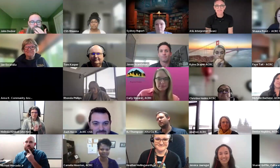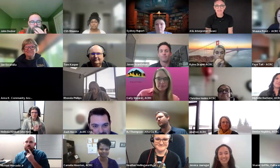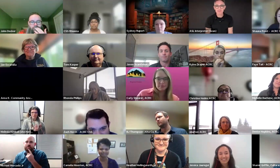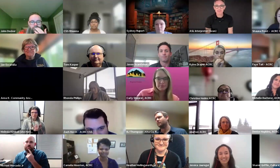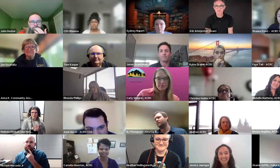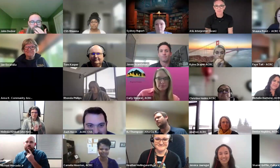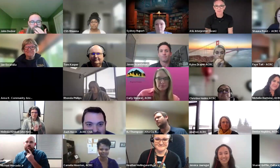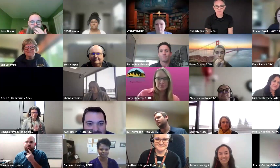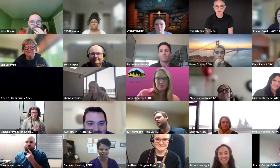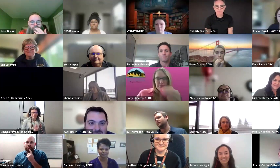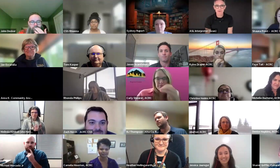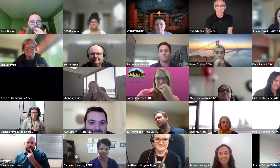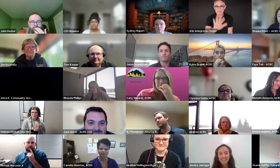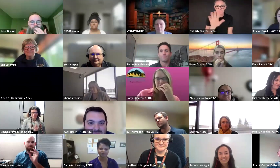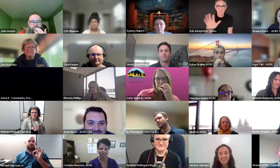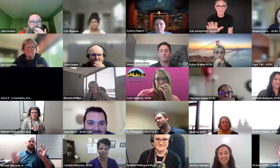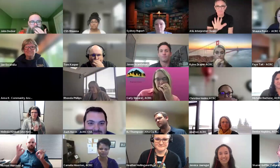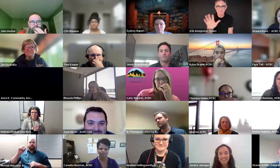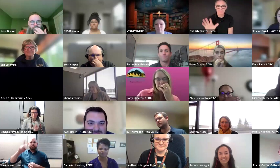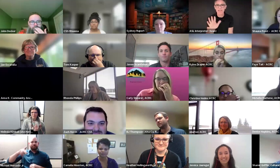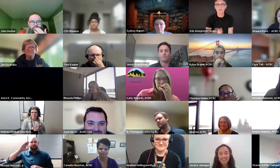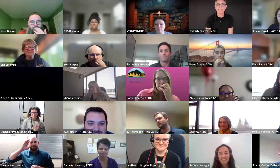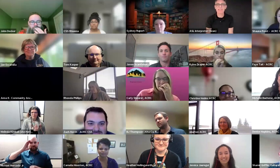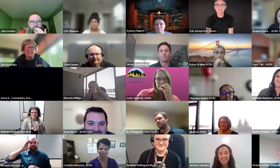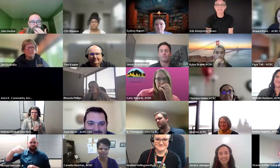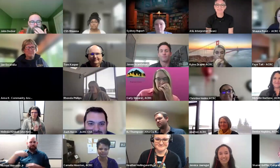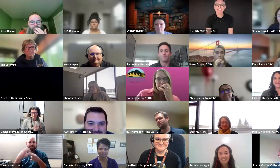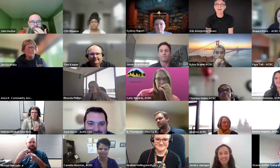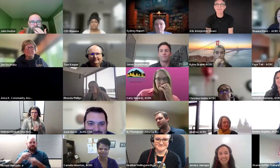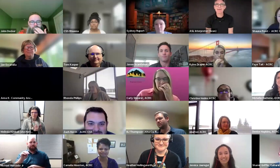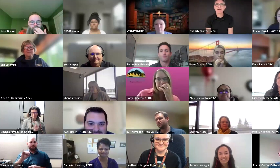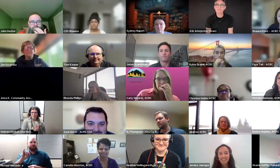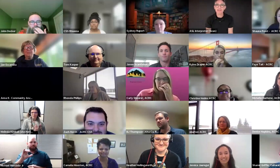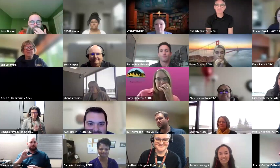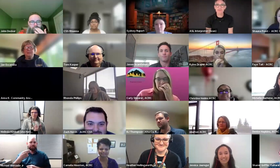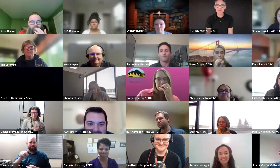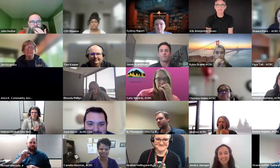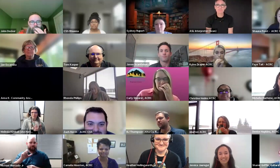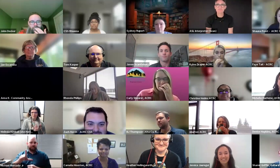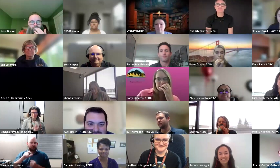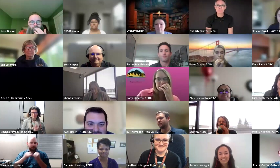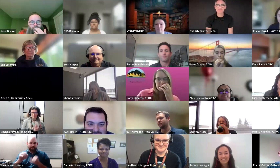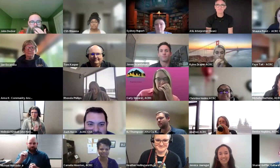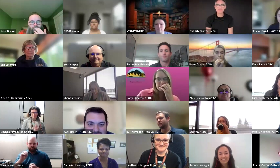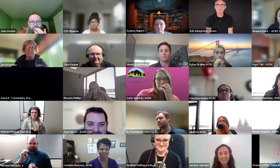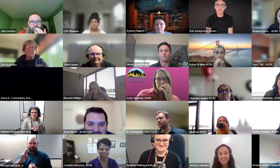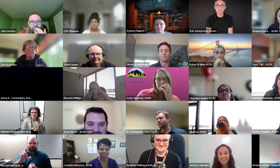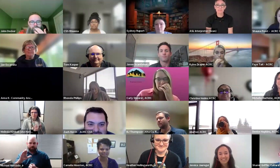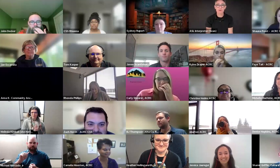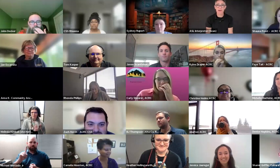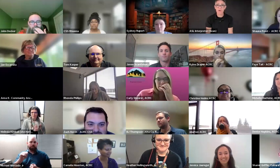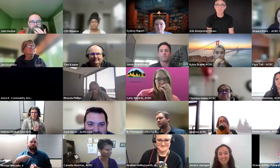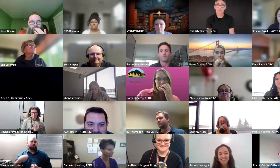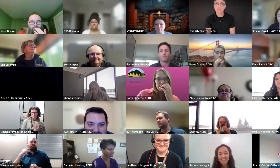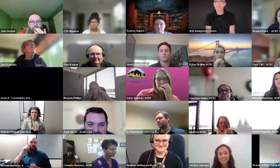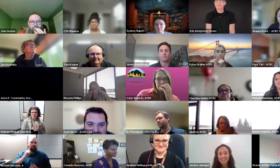Yes, just a second. I'm looking for the interpreter so I can. Okay, perfect. Yes. Hi, yeah. My name is Michael. My last name